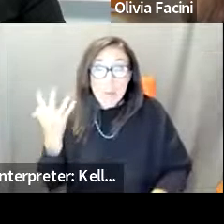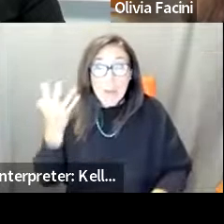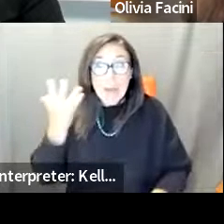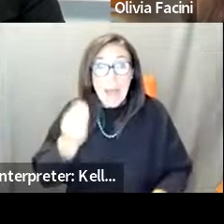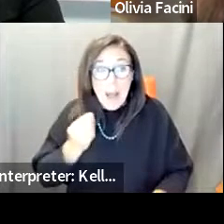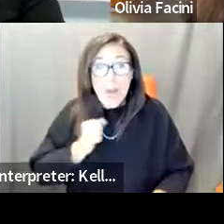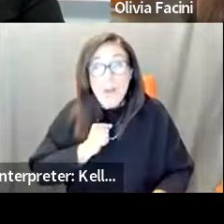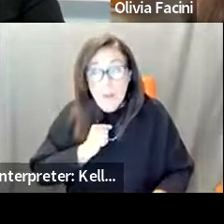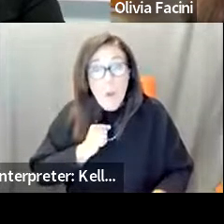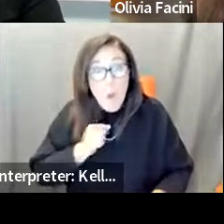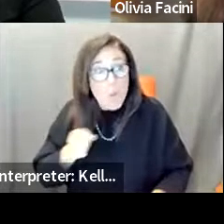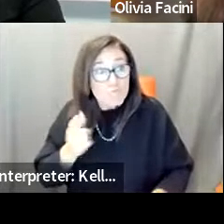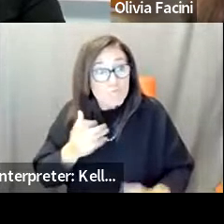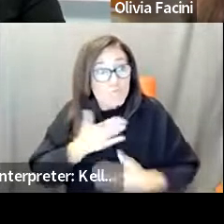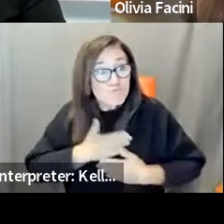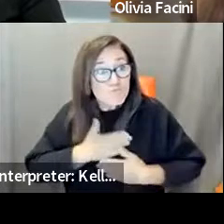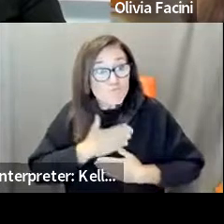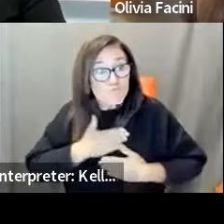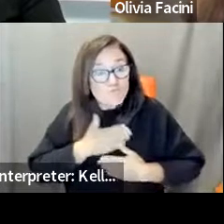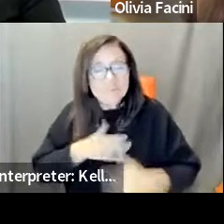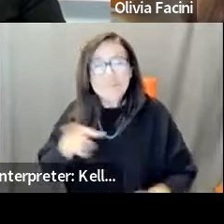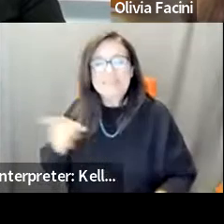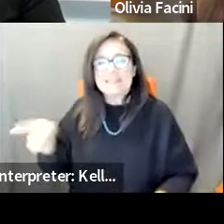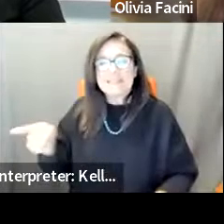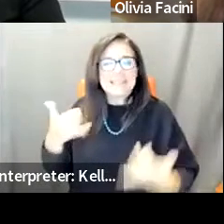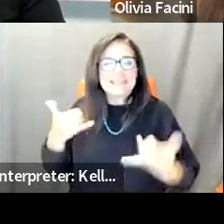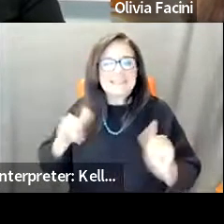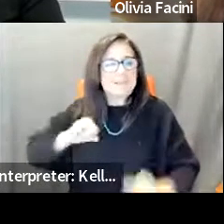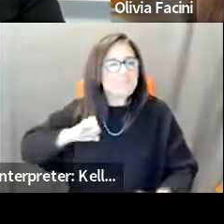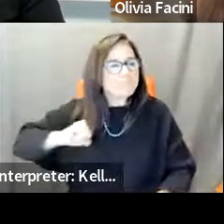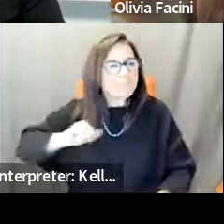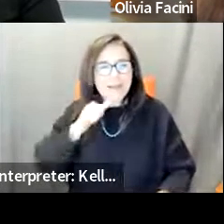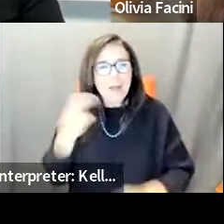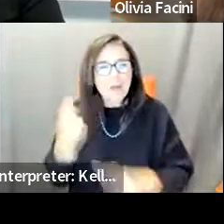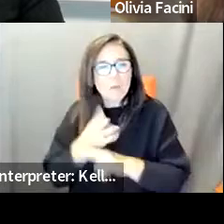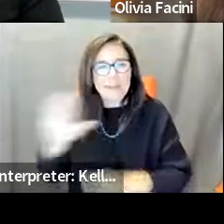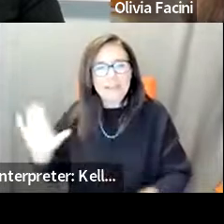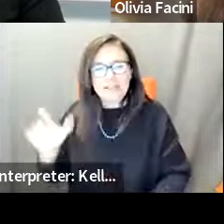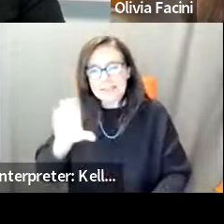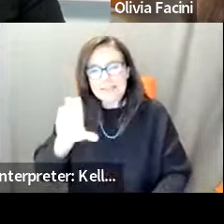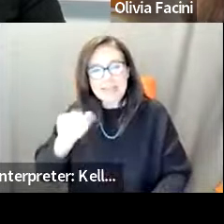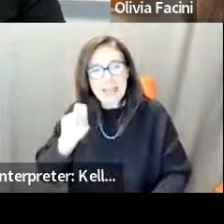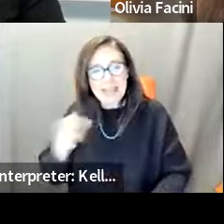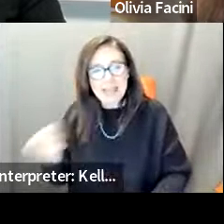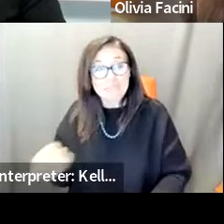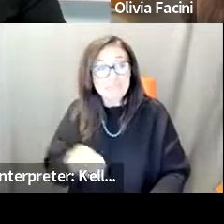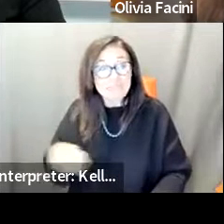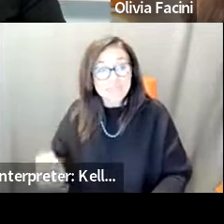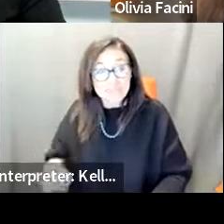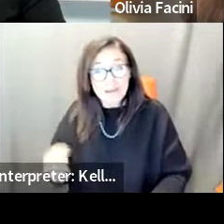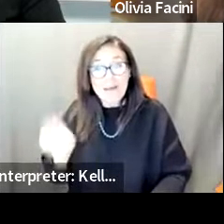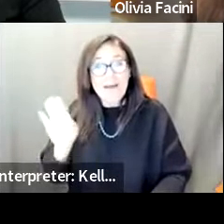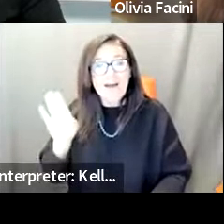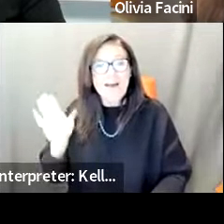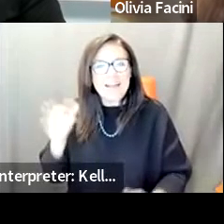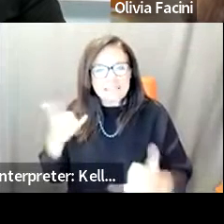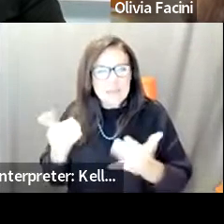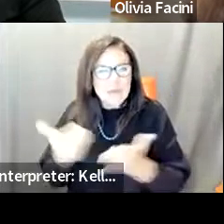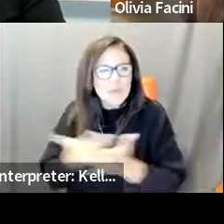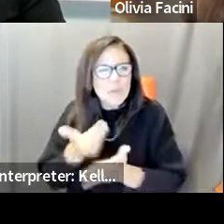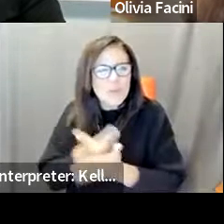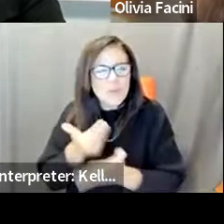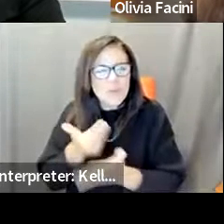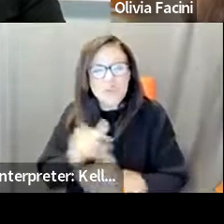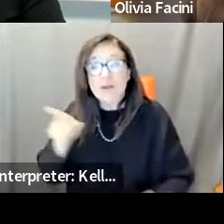mobility cane, but maybe going to a venue where seeing someone else who's visually impaired, maybe greeting